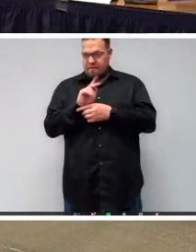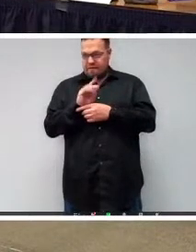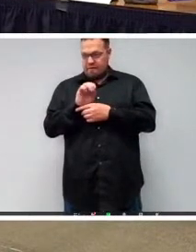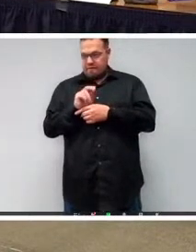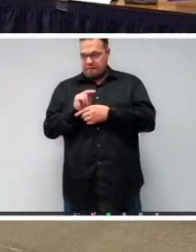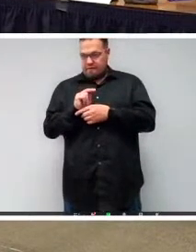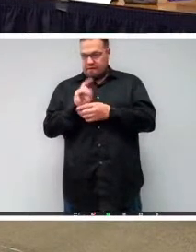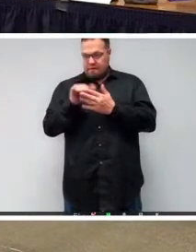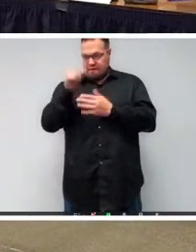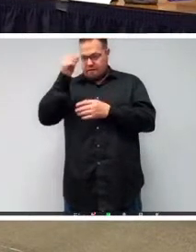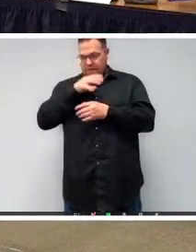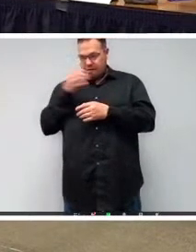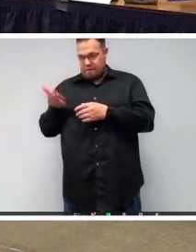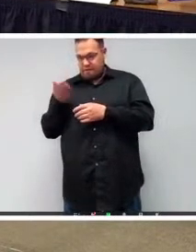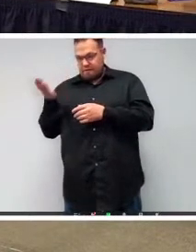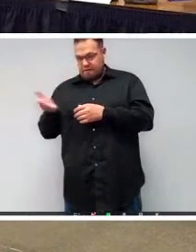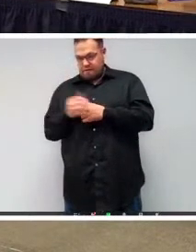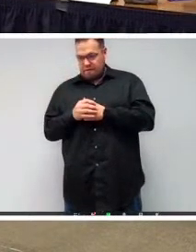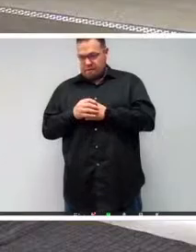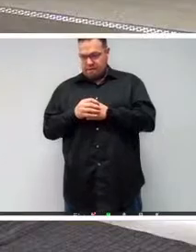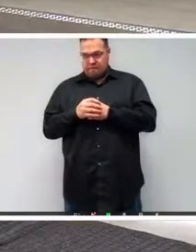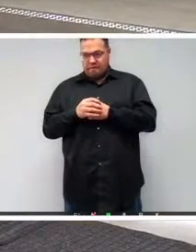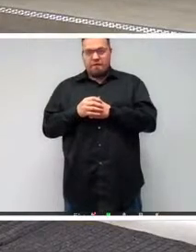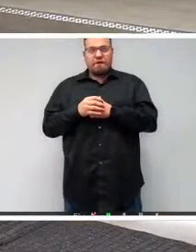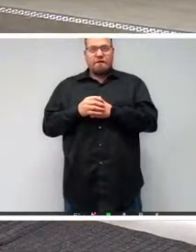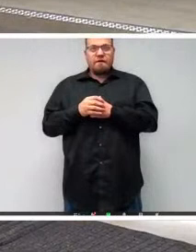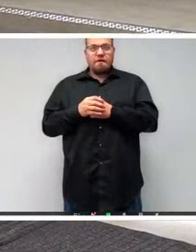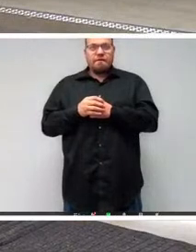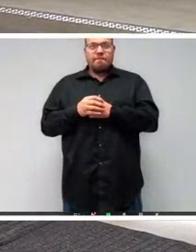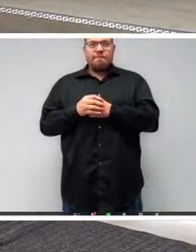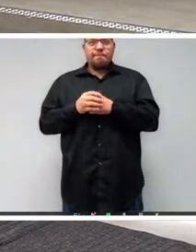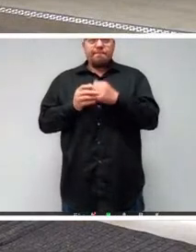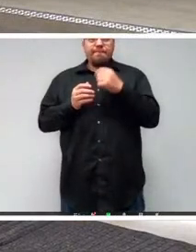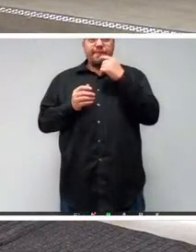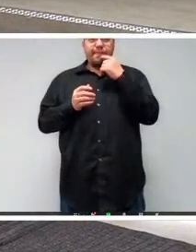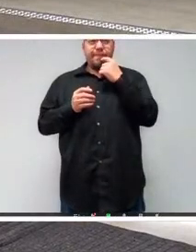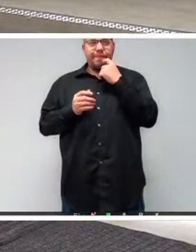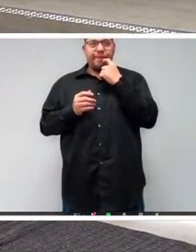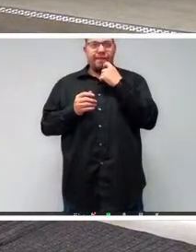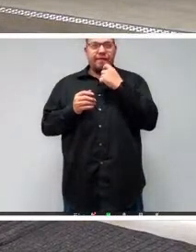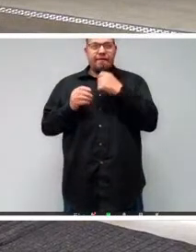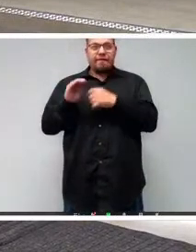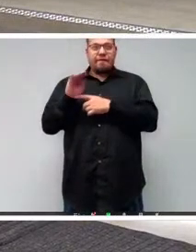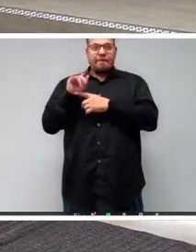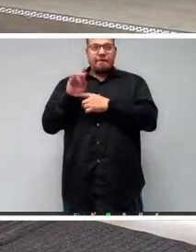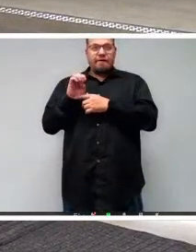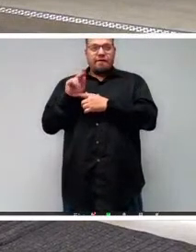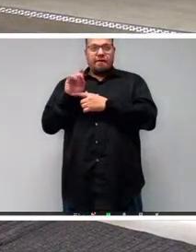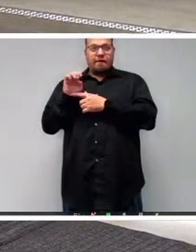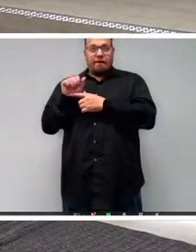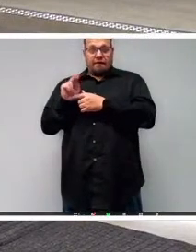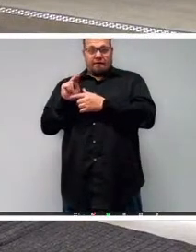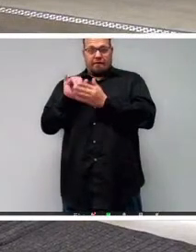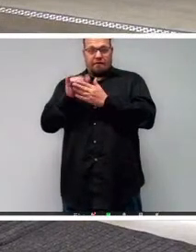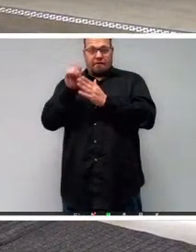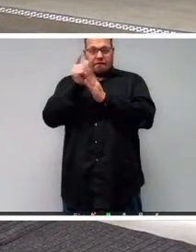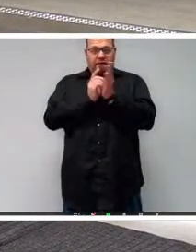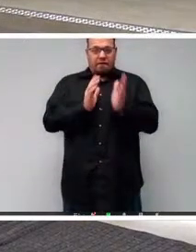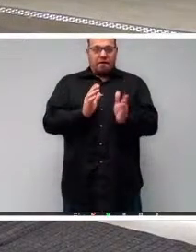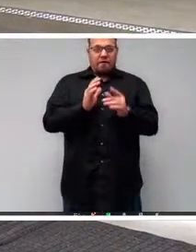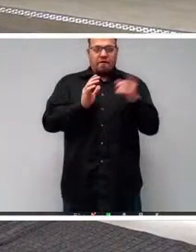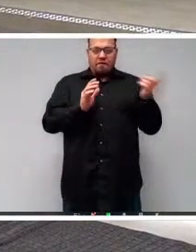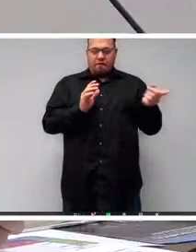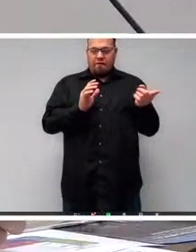here. You gotta be on the microphone. Mike Keene is a lawyer at Garrett Heeman Robertson, and